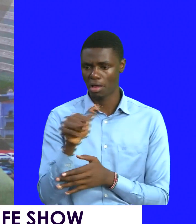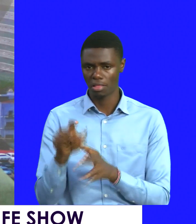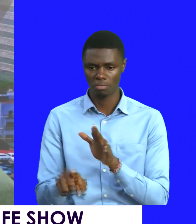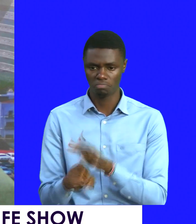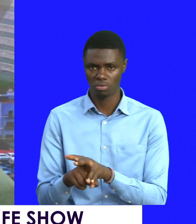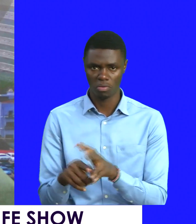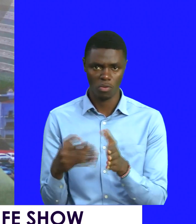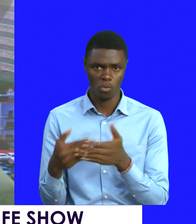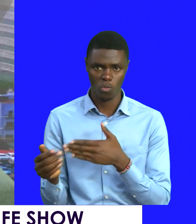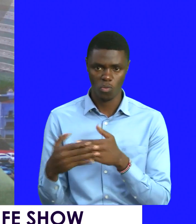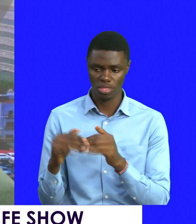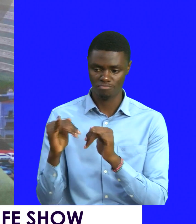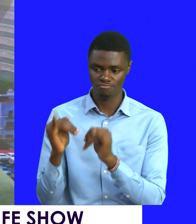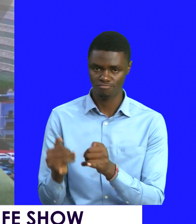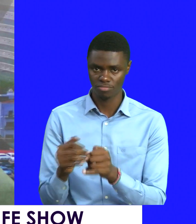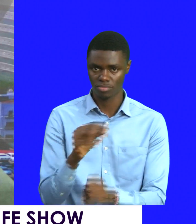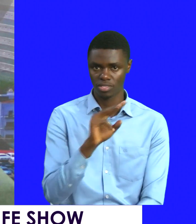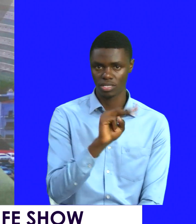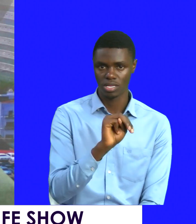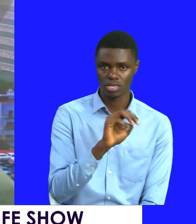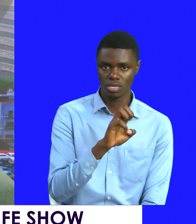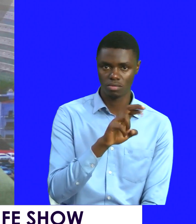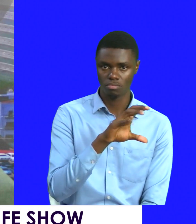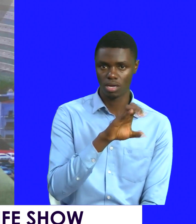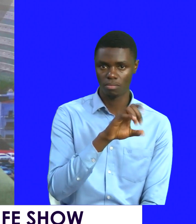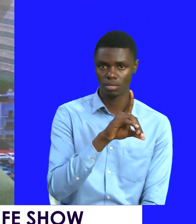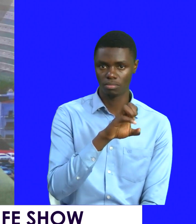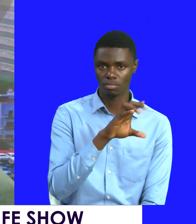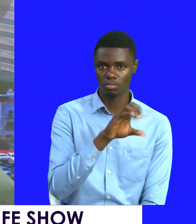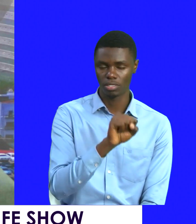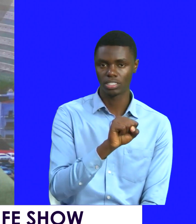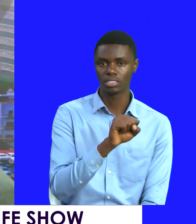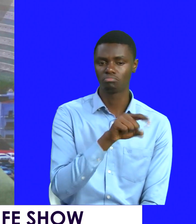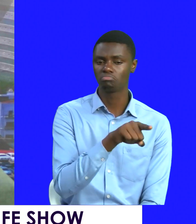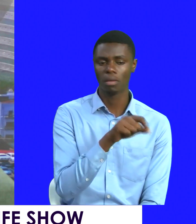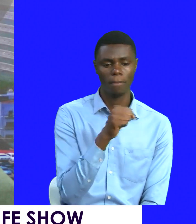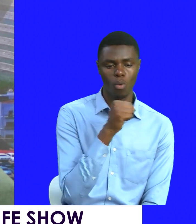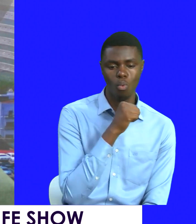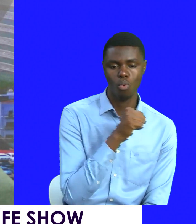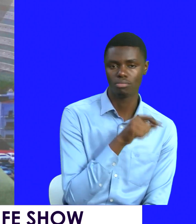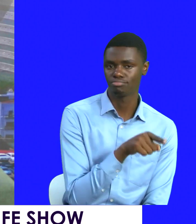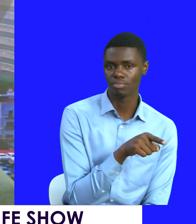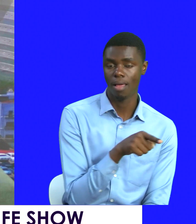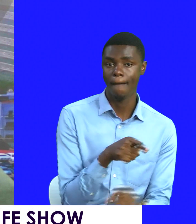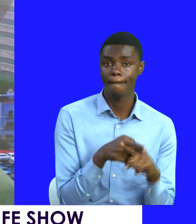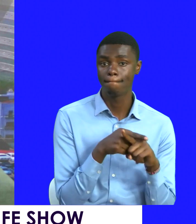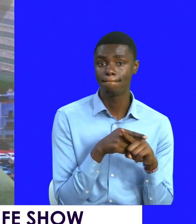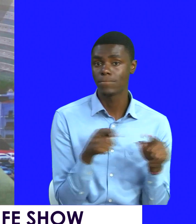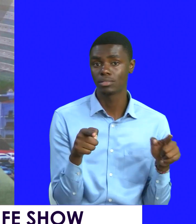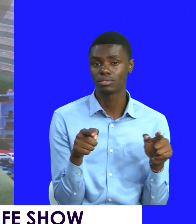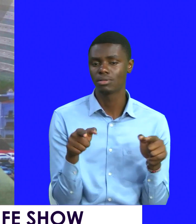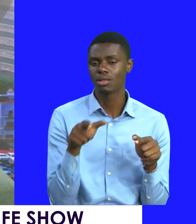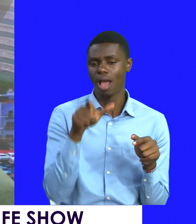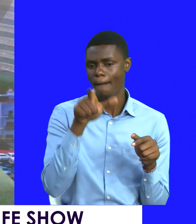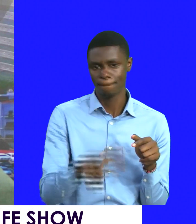new, the Mercedes-Benz as a brand may be old. But someone may